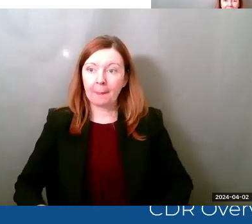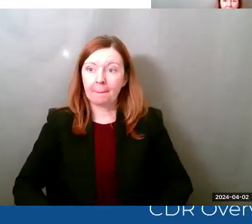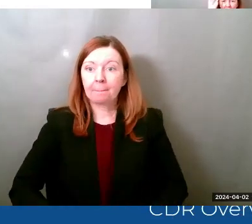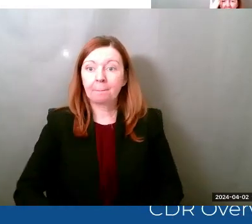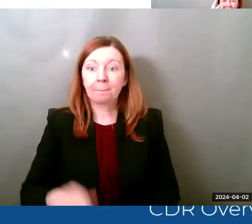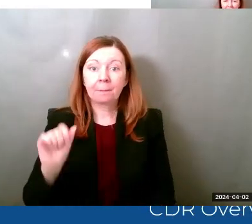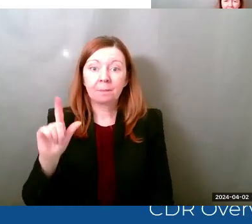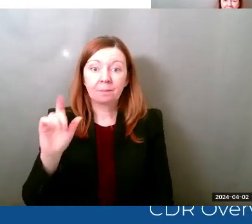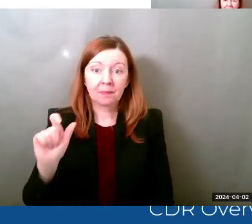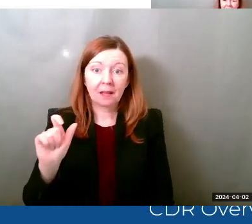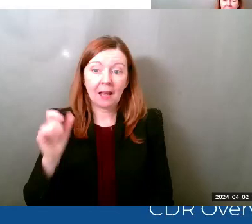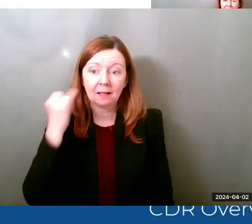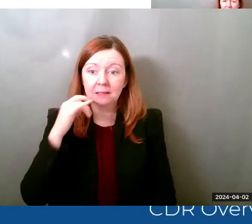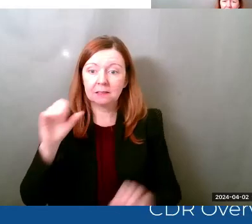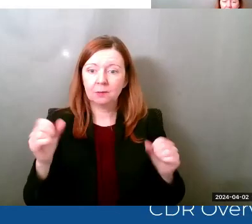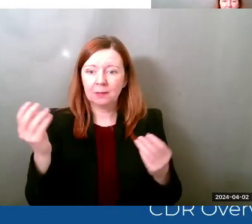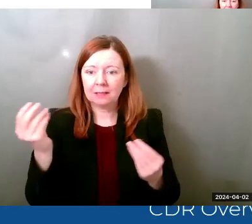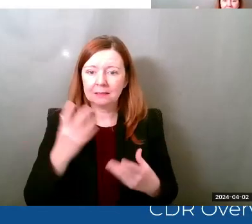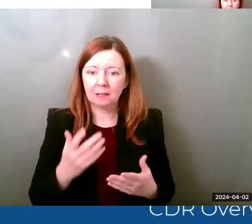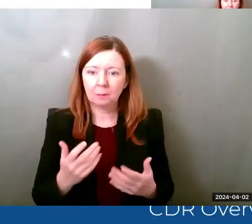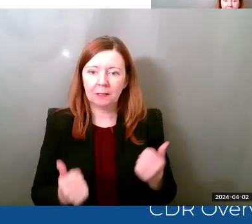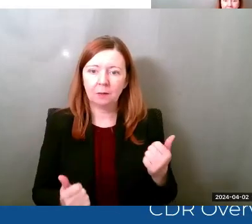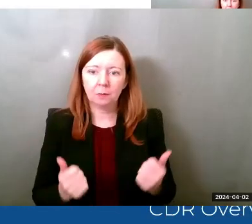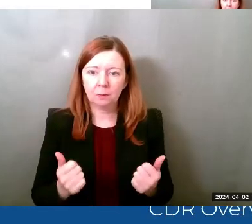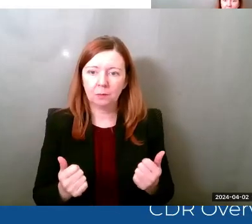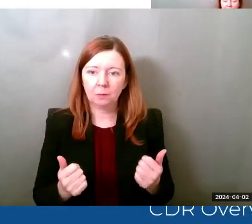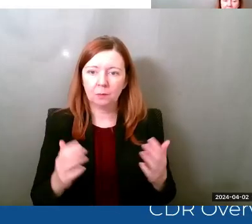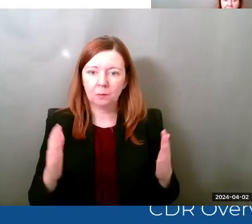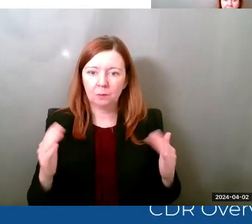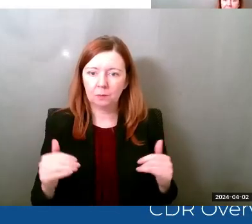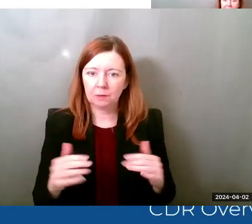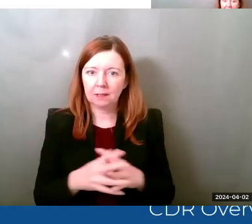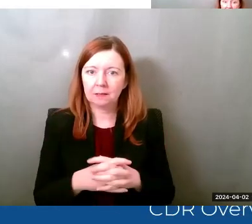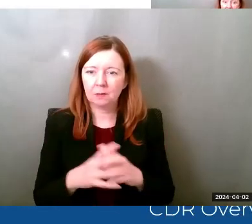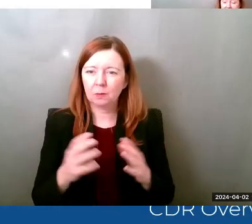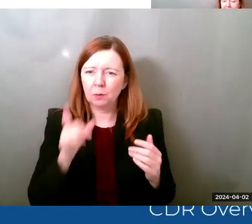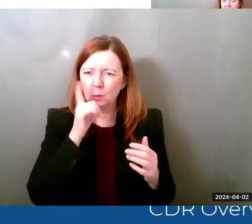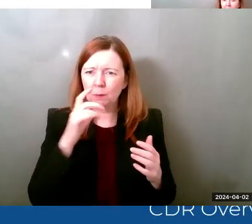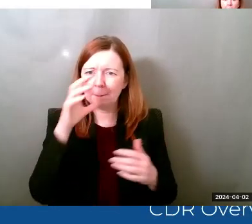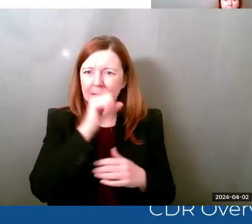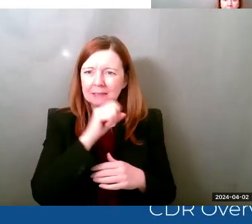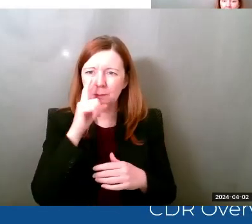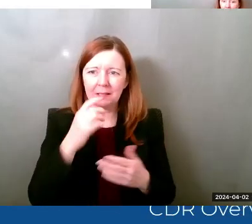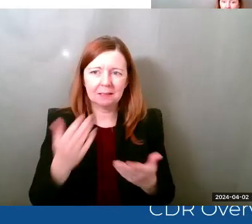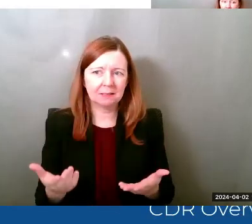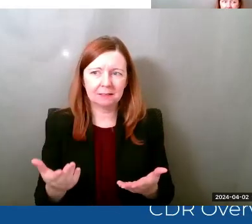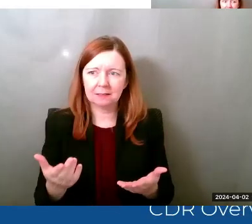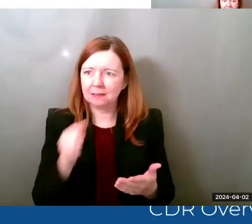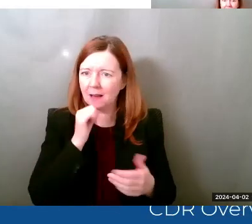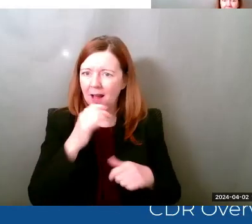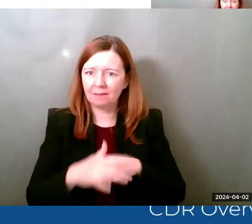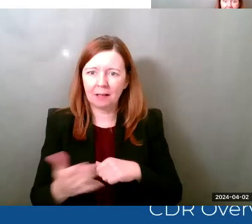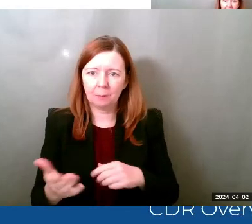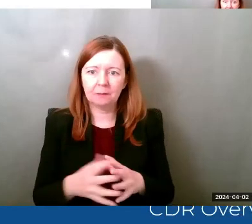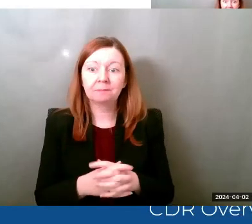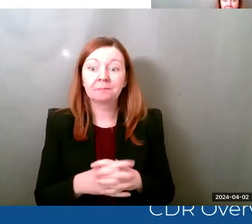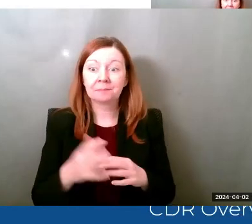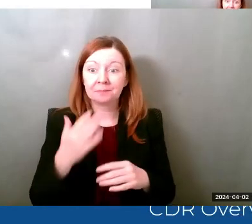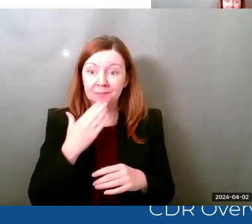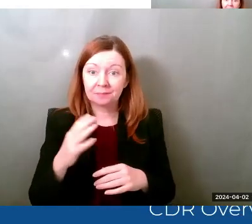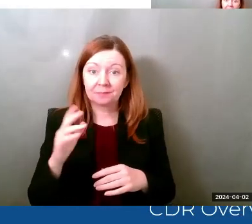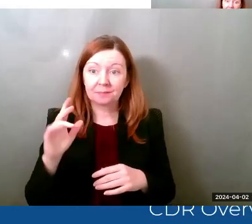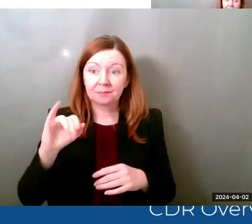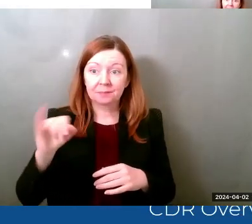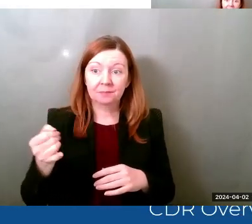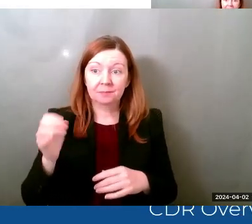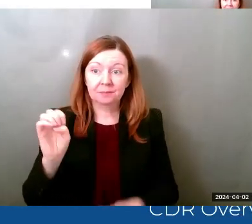Alex, if you can tell me which Yes, sir. members we missed because they weren't available. Thank you. We'll try